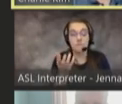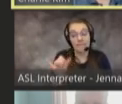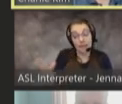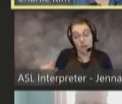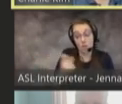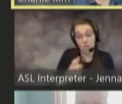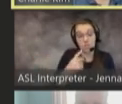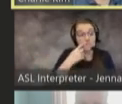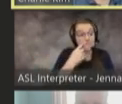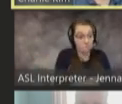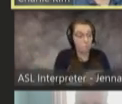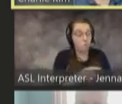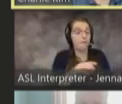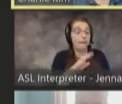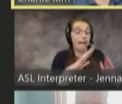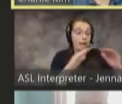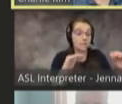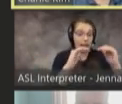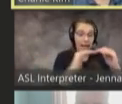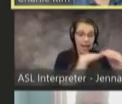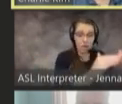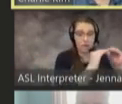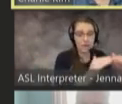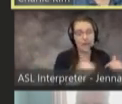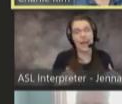have to read the regulations, I apologize for